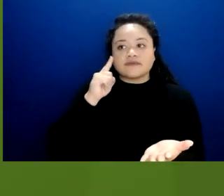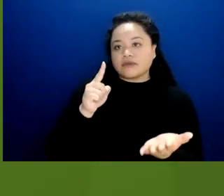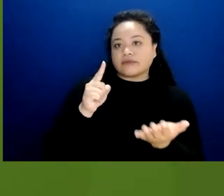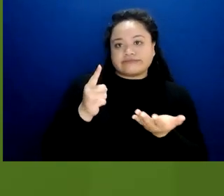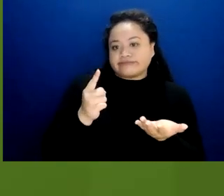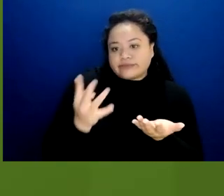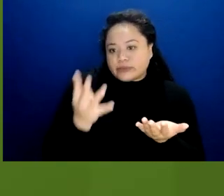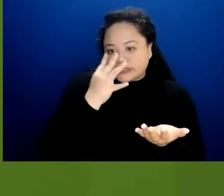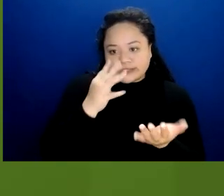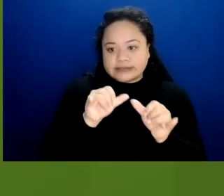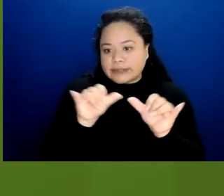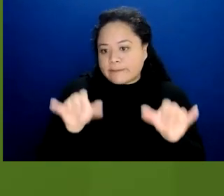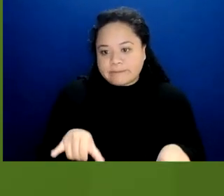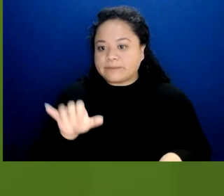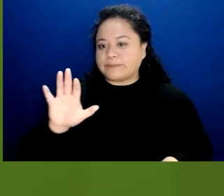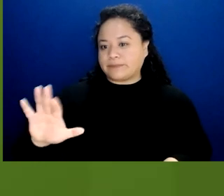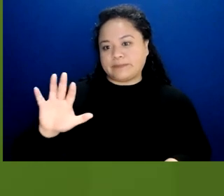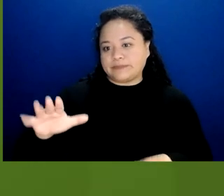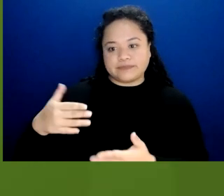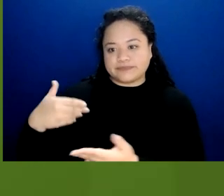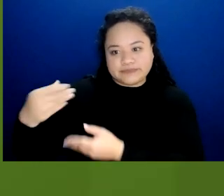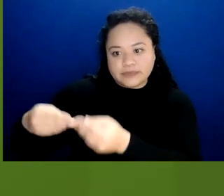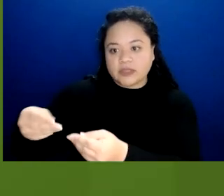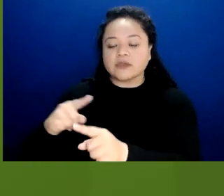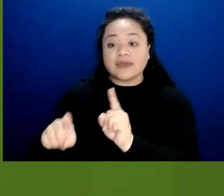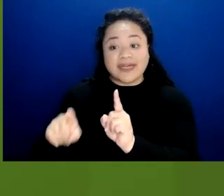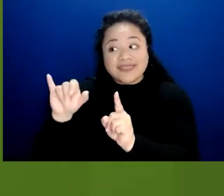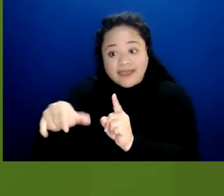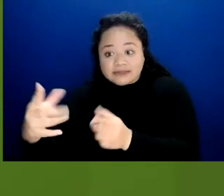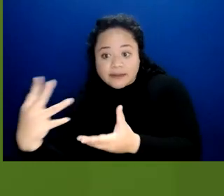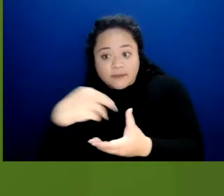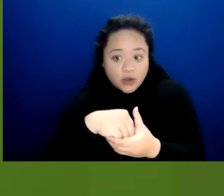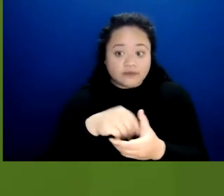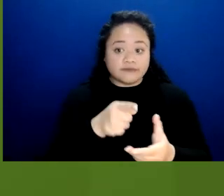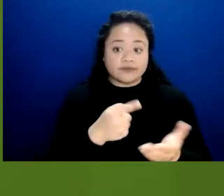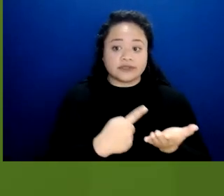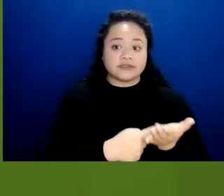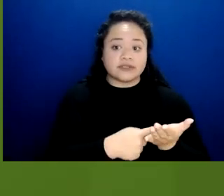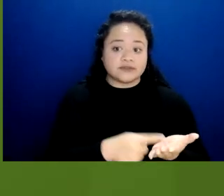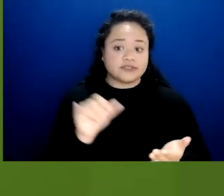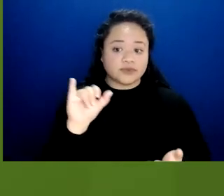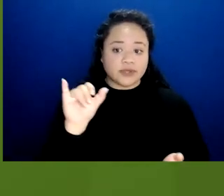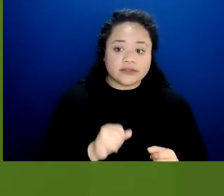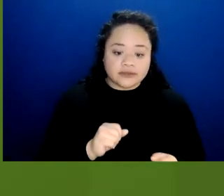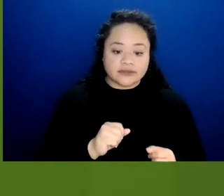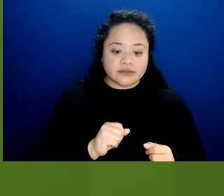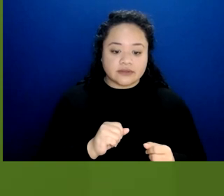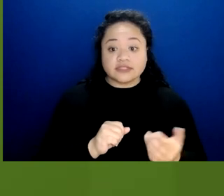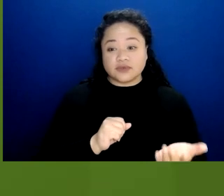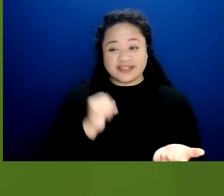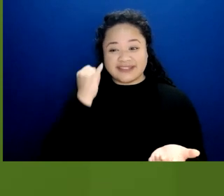prison systems, but that's very much a part of this conversation as well. So again, I think if we're not looking at